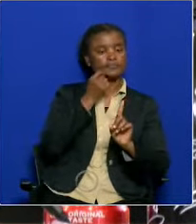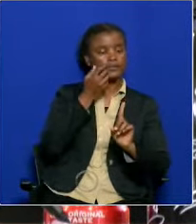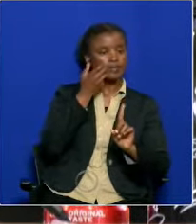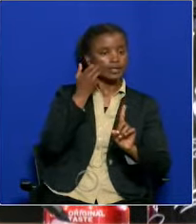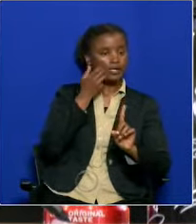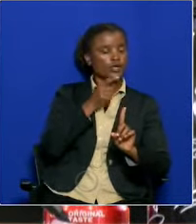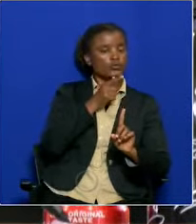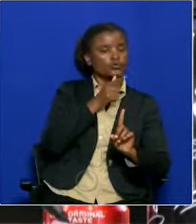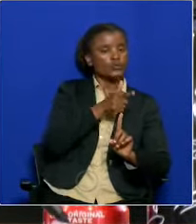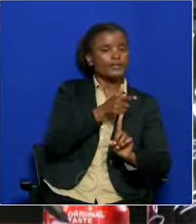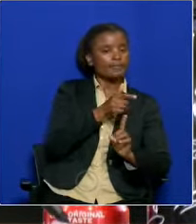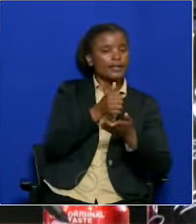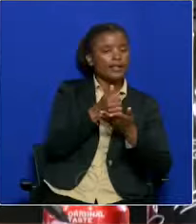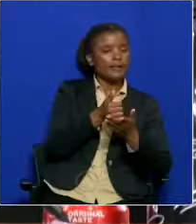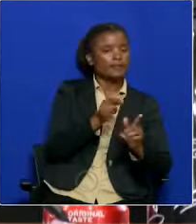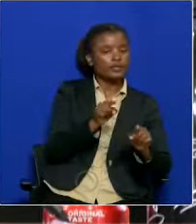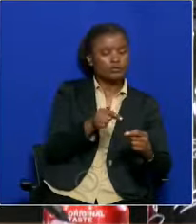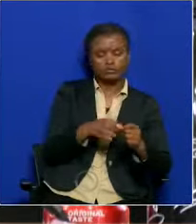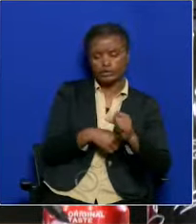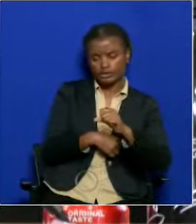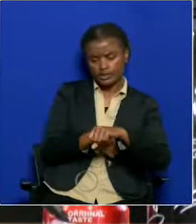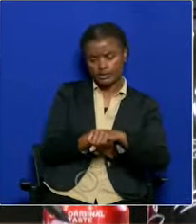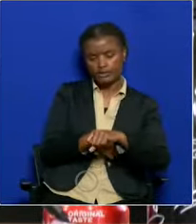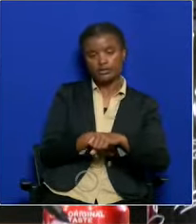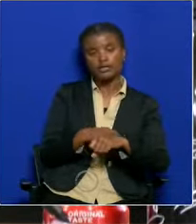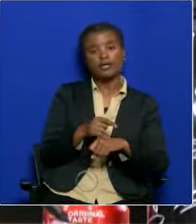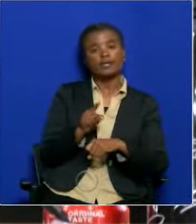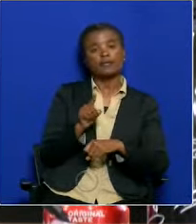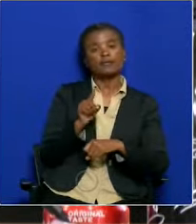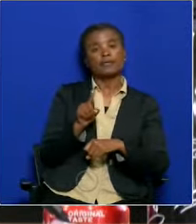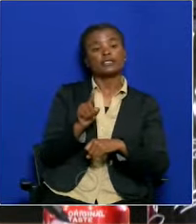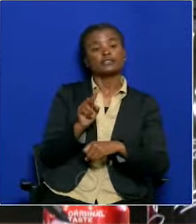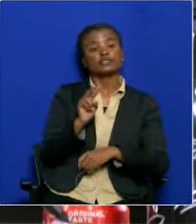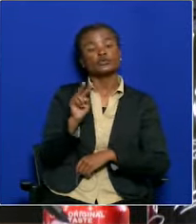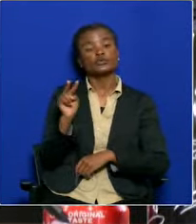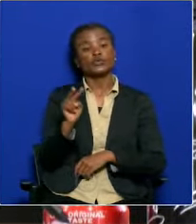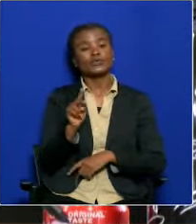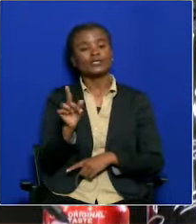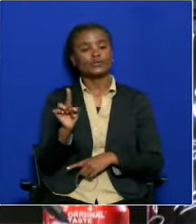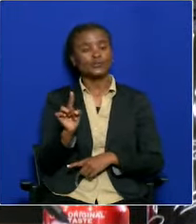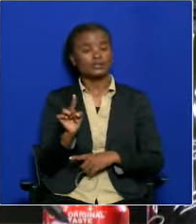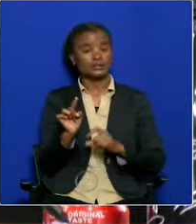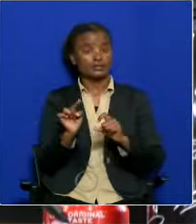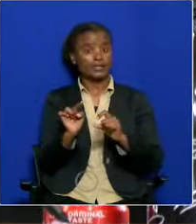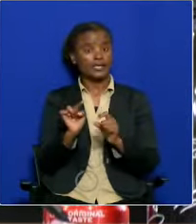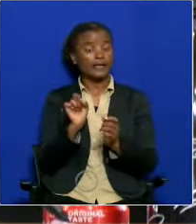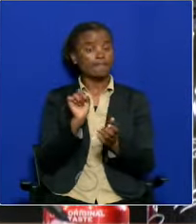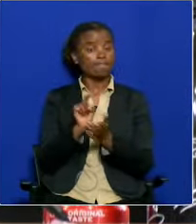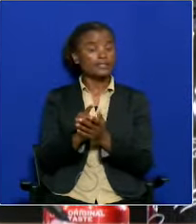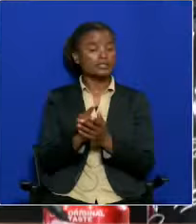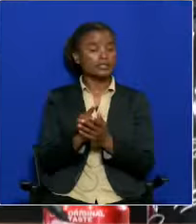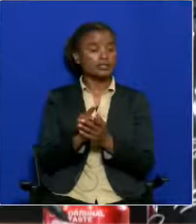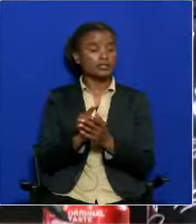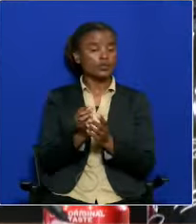right? Yes, yes. But now when you look at the screenshots and the message you sent to